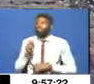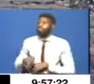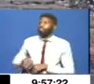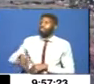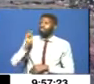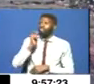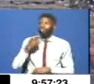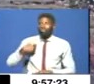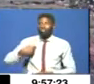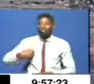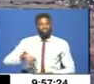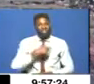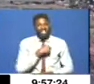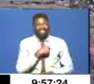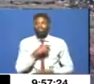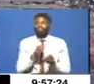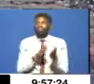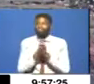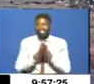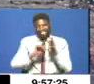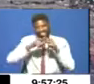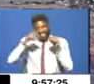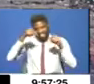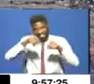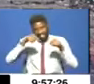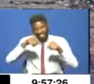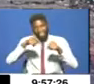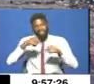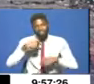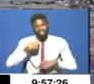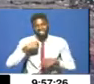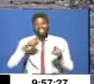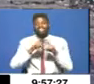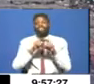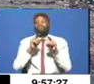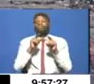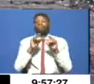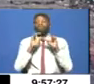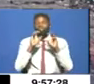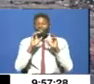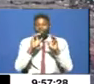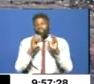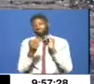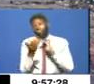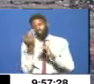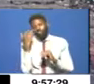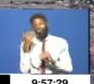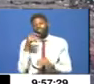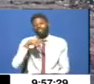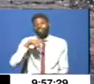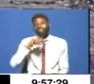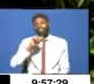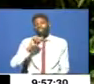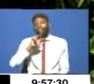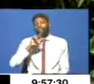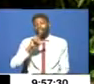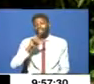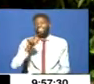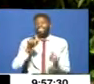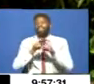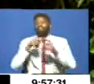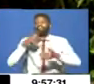we our interest started there. There. And I was the coach of Paul at that time. And later on,